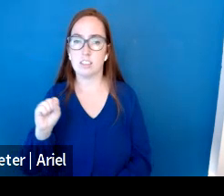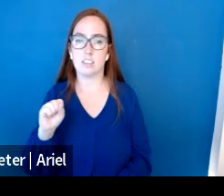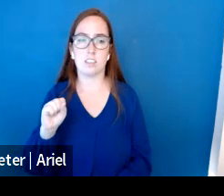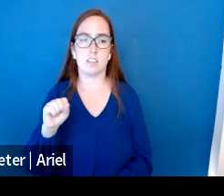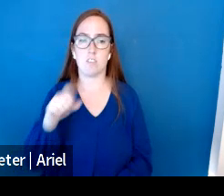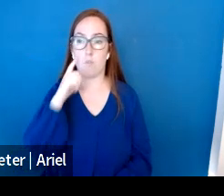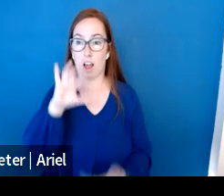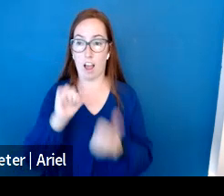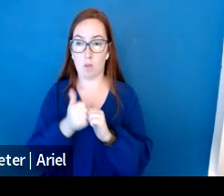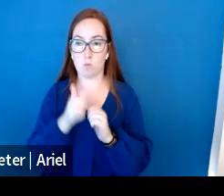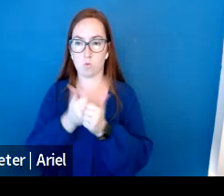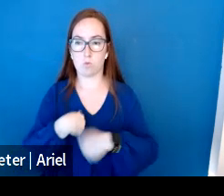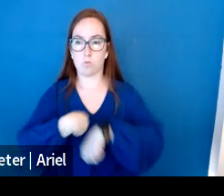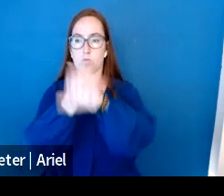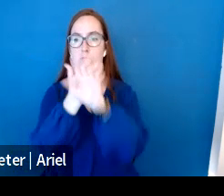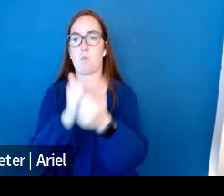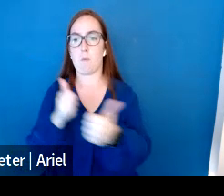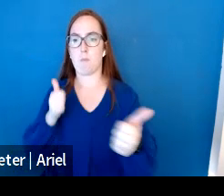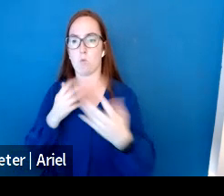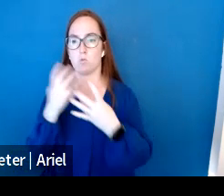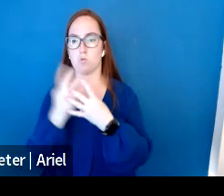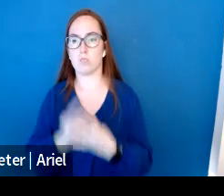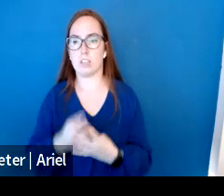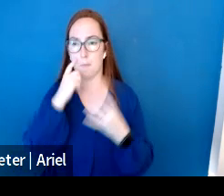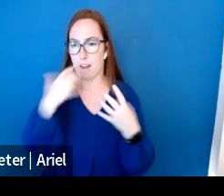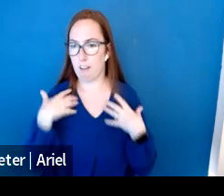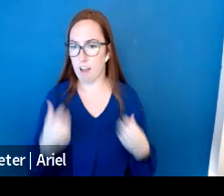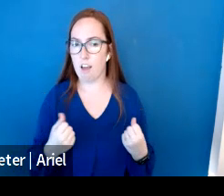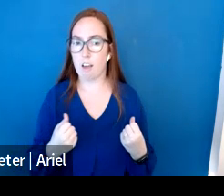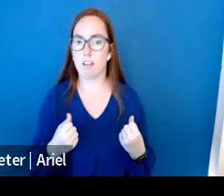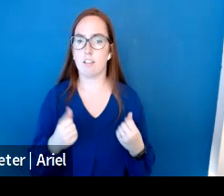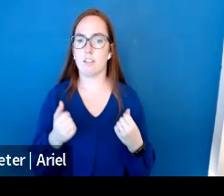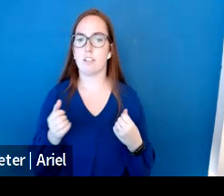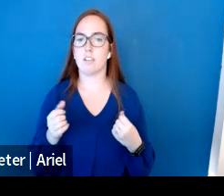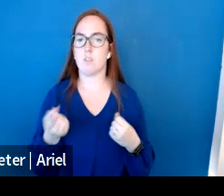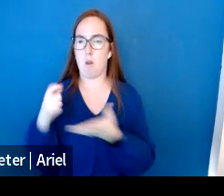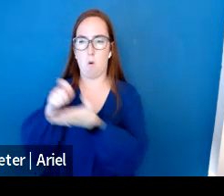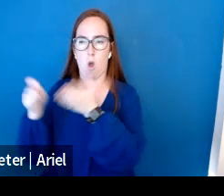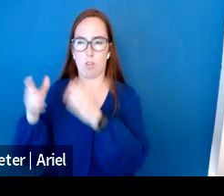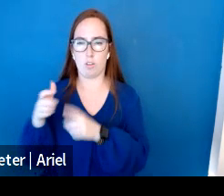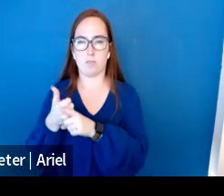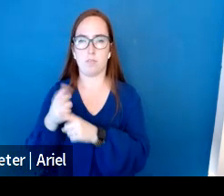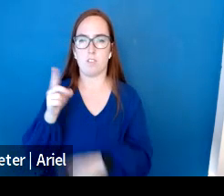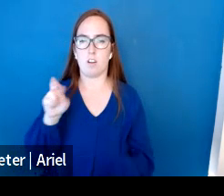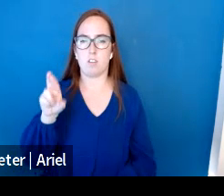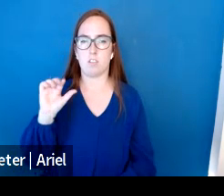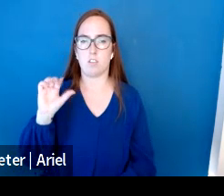remotely screen for mental health. There's a webinar by one of the authors, Dr. Camphouse. We